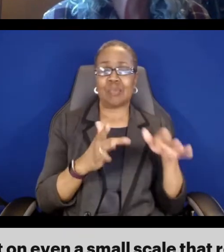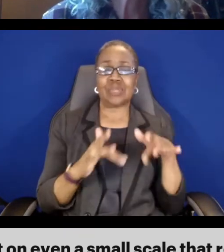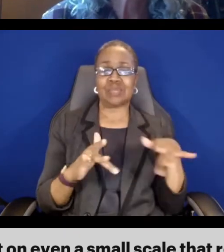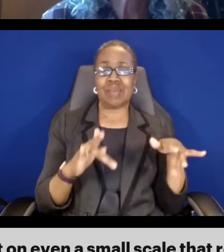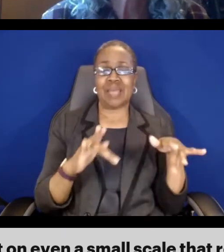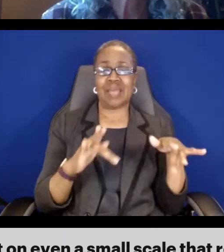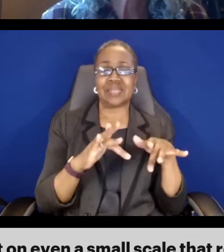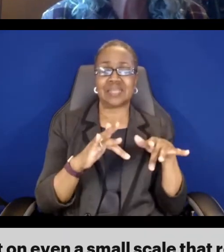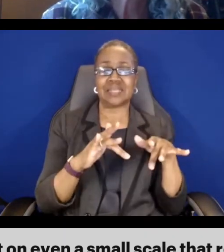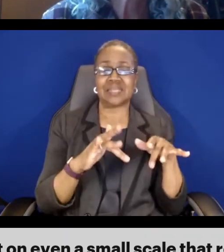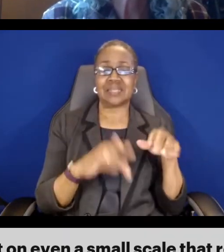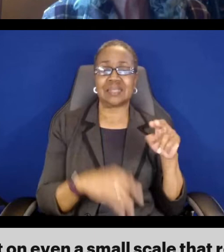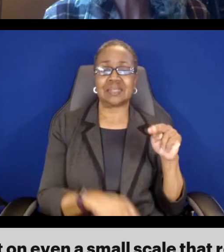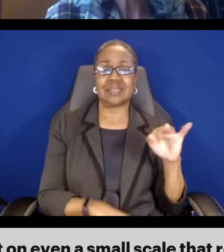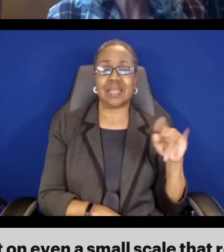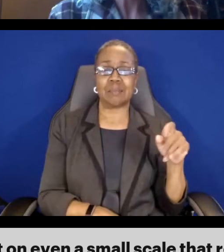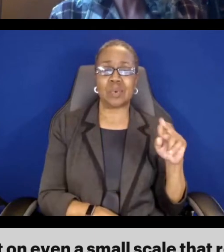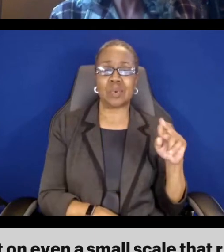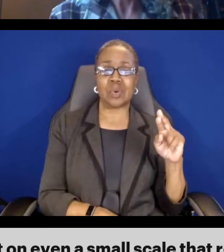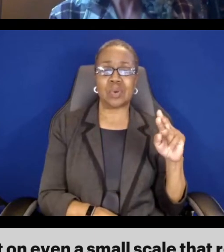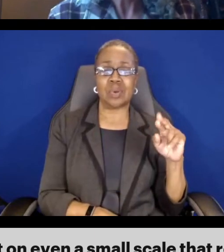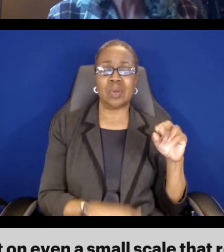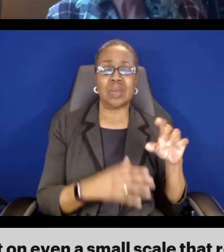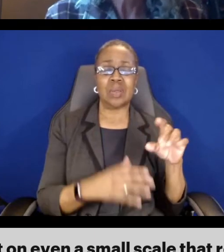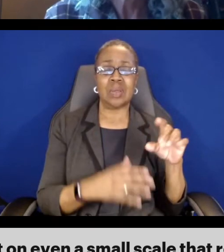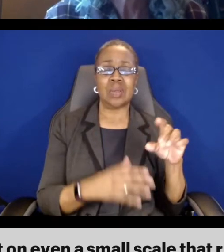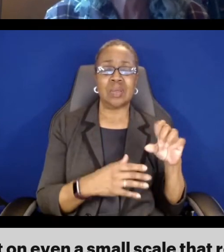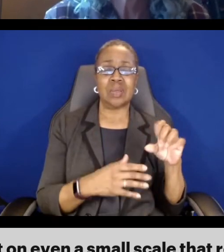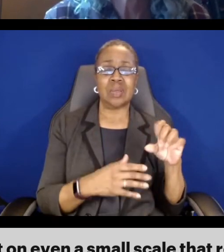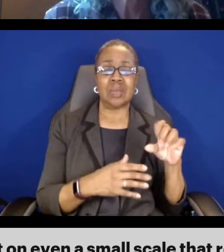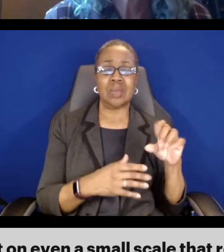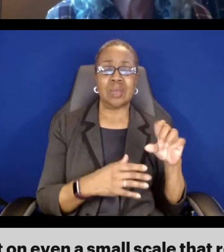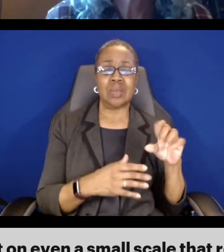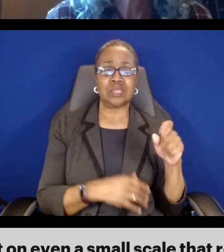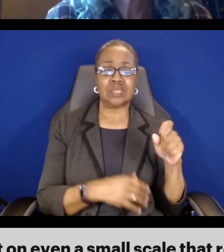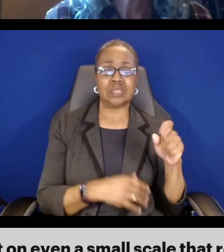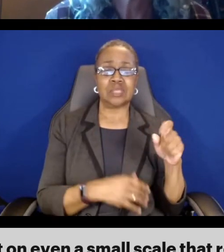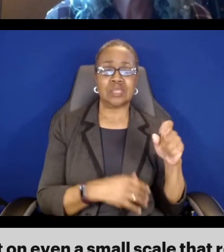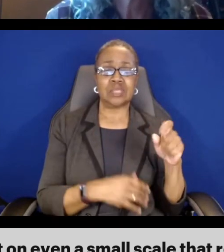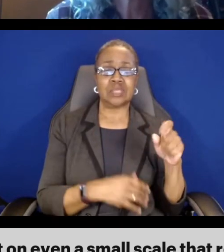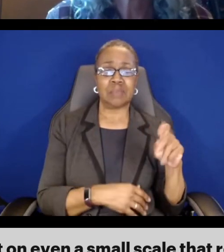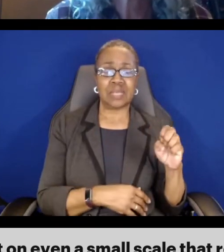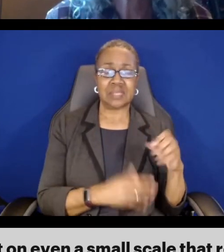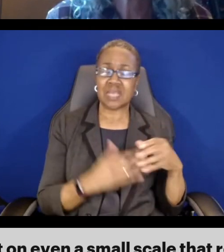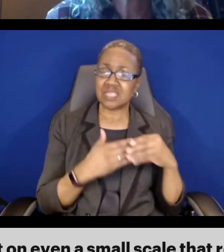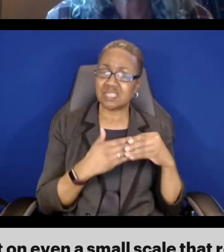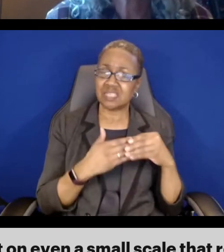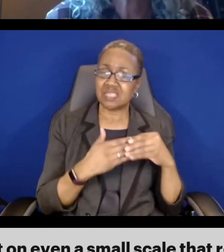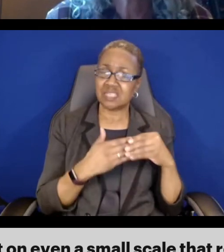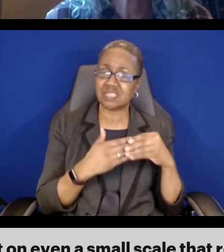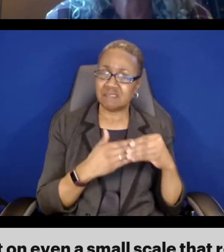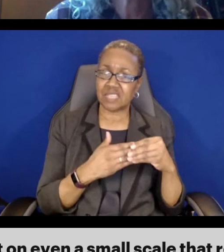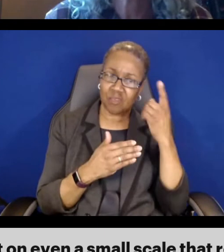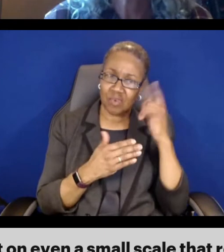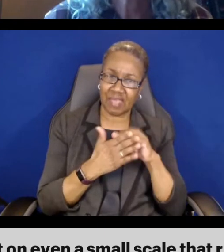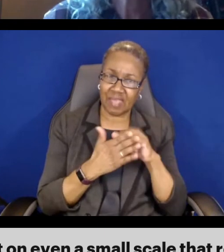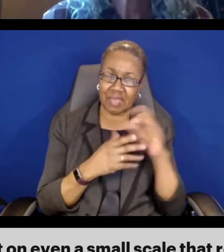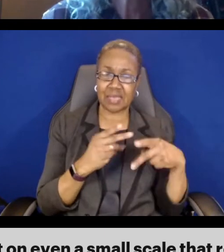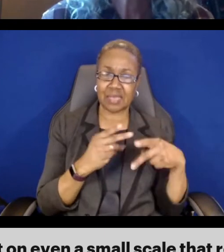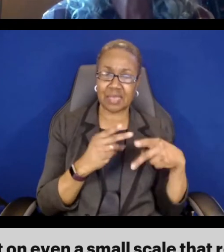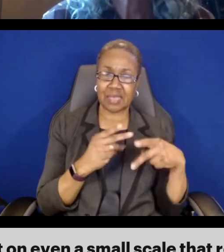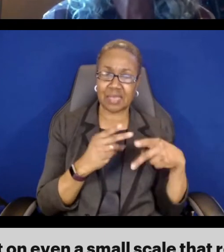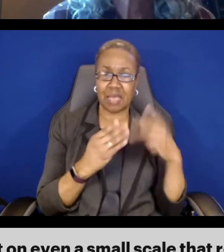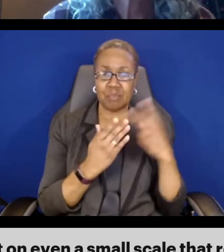is flexible for projects of that kind. If they're, say, if you're thinking about